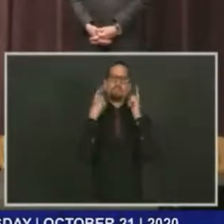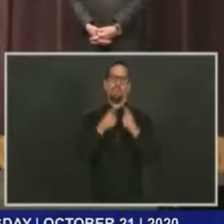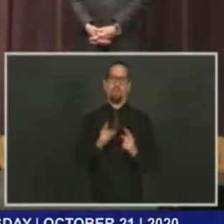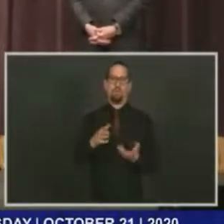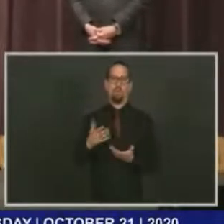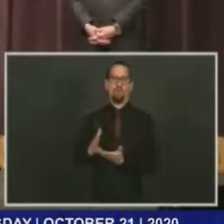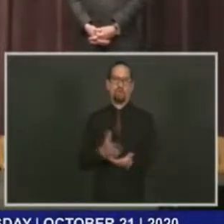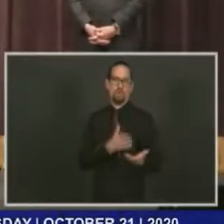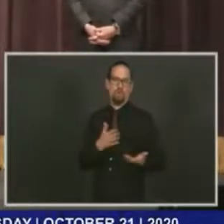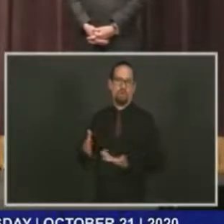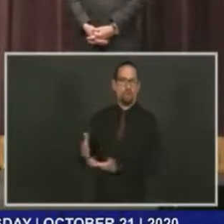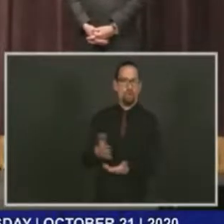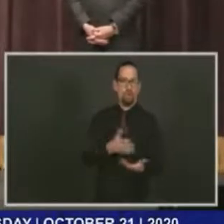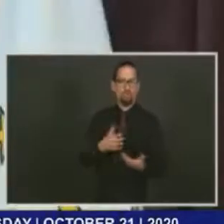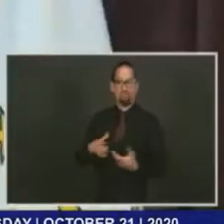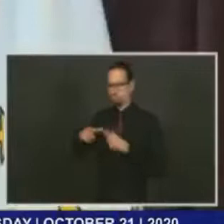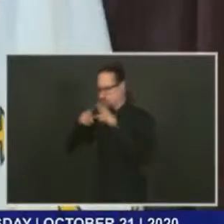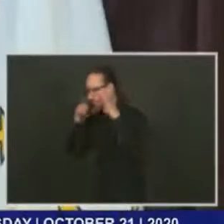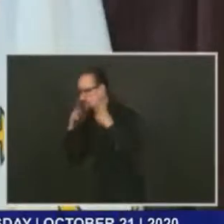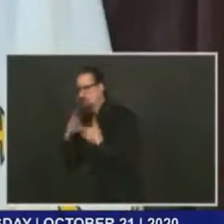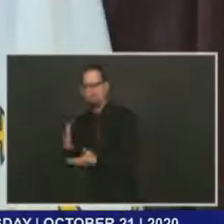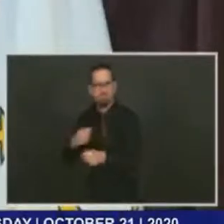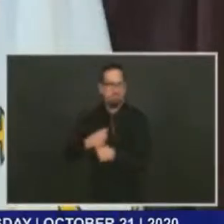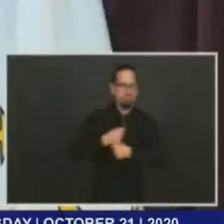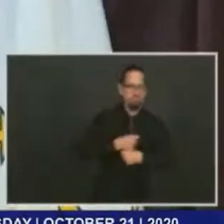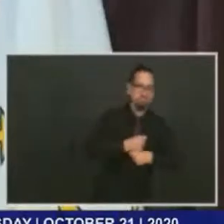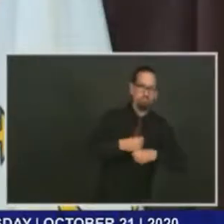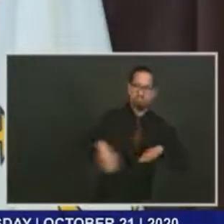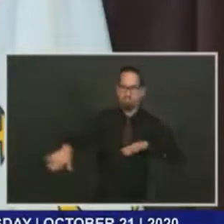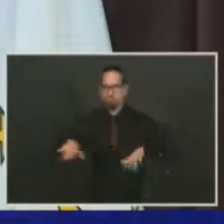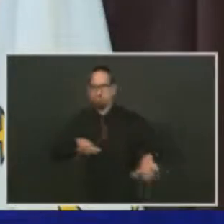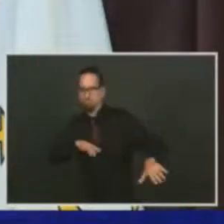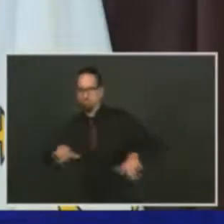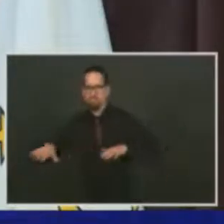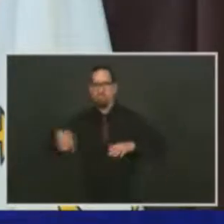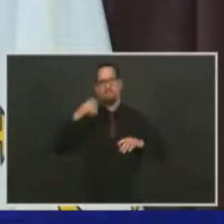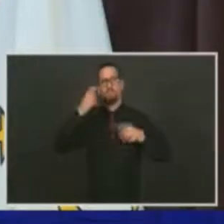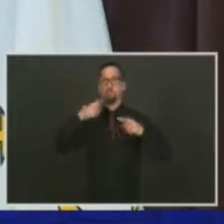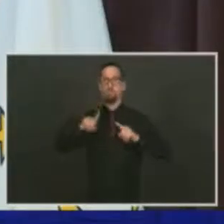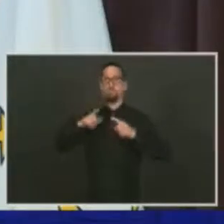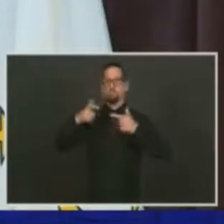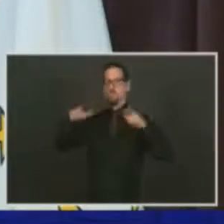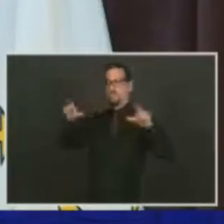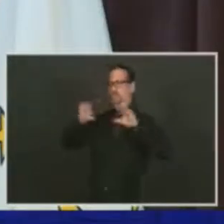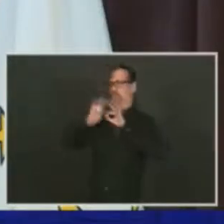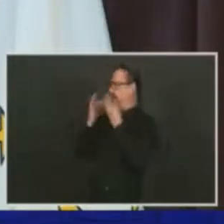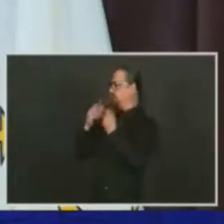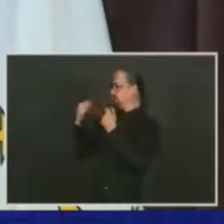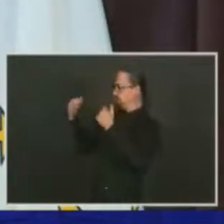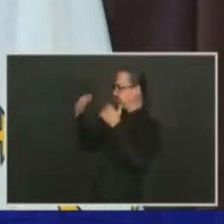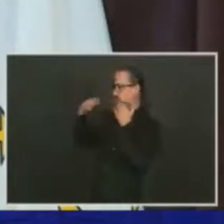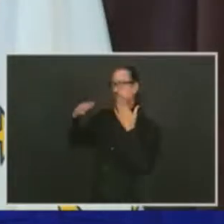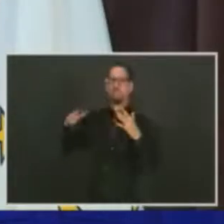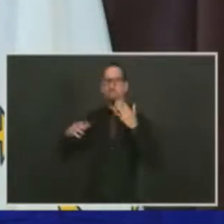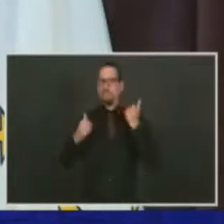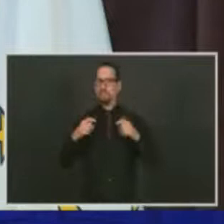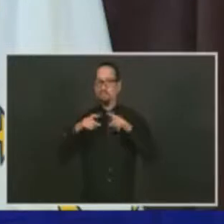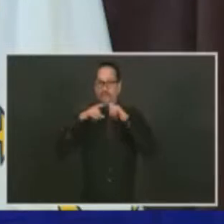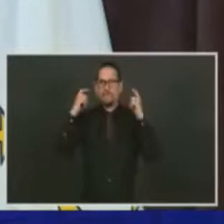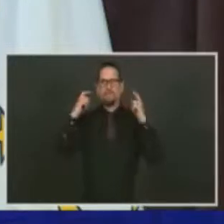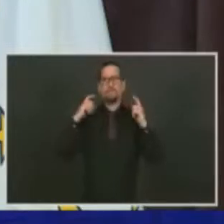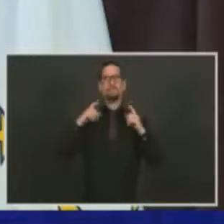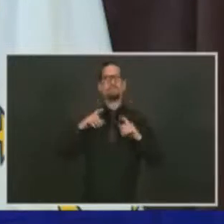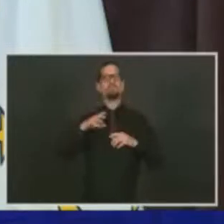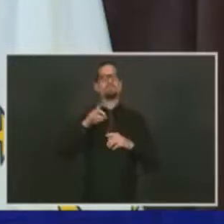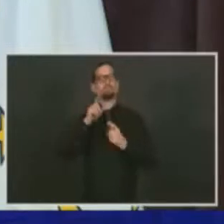of avoiding social gatherings leading up to a particular time when you're going to interface with a loved one, particularly